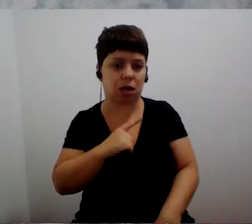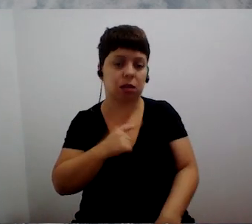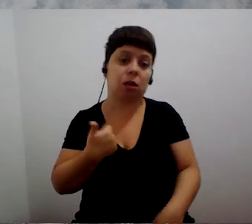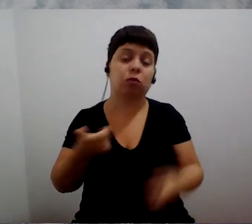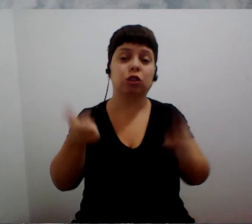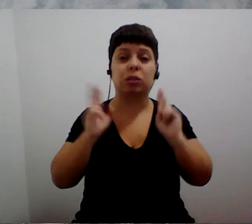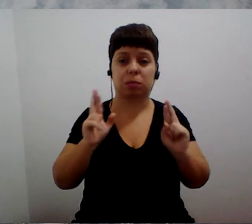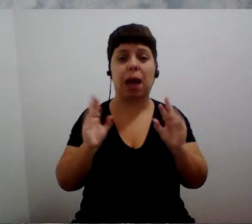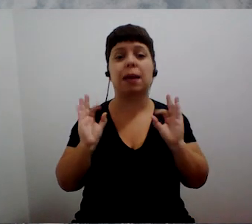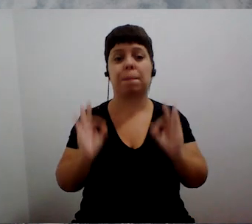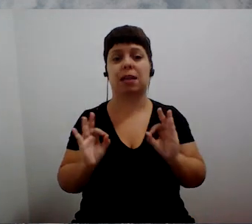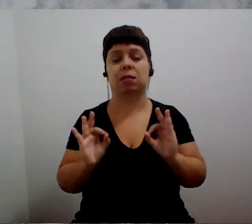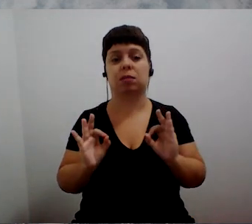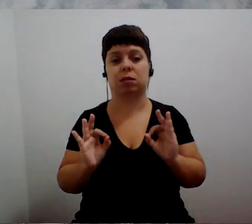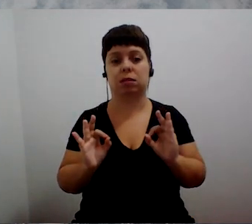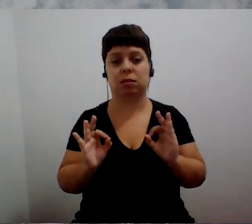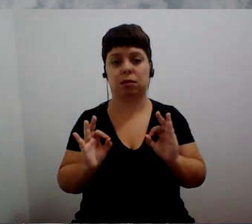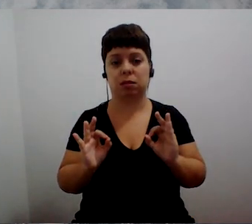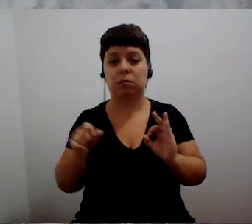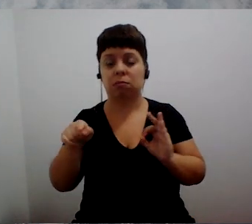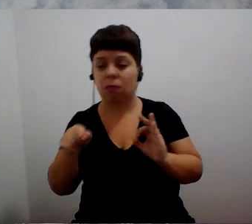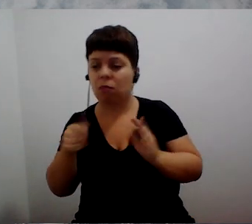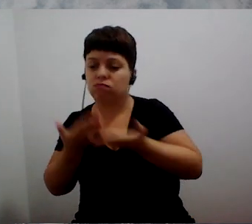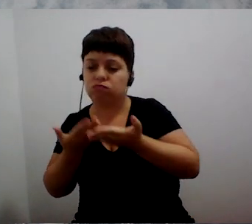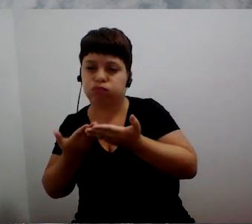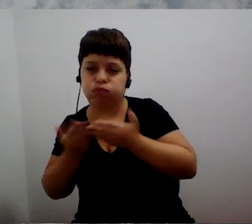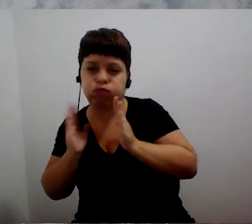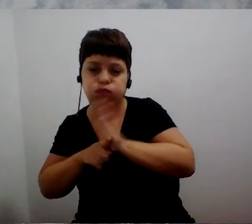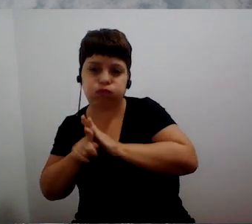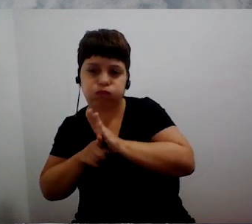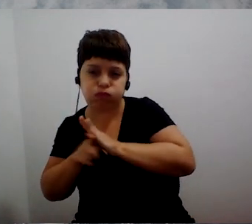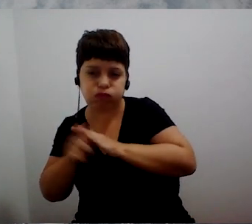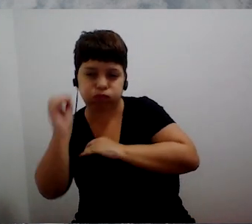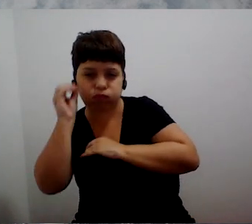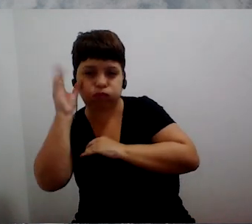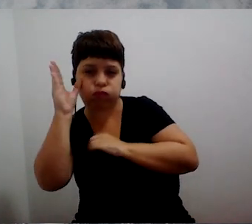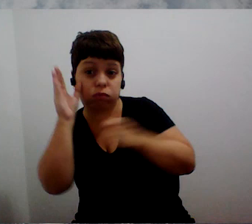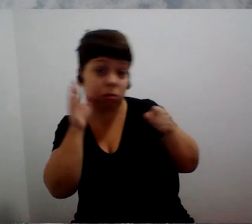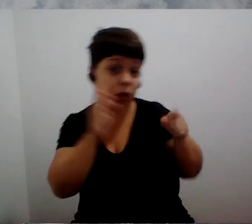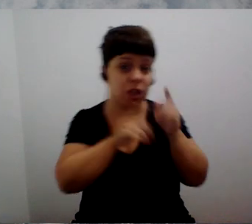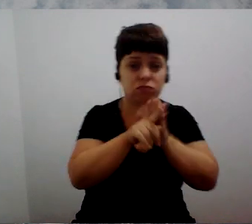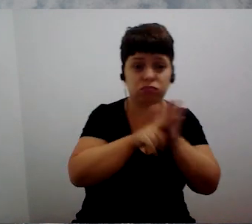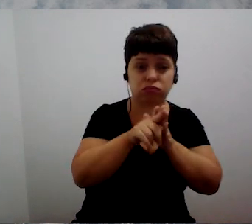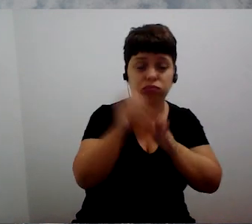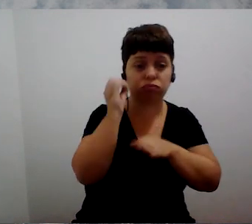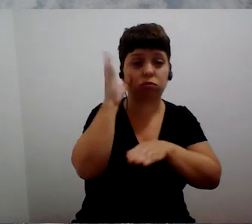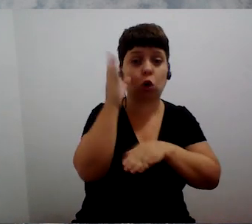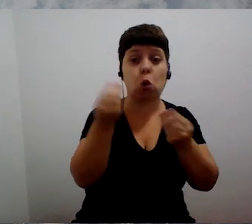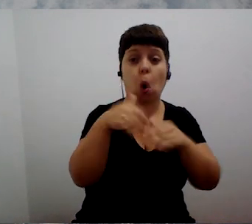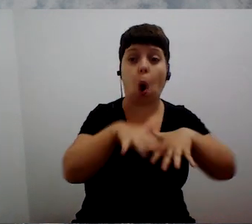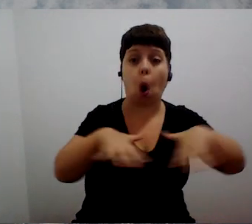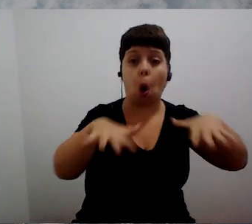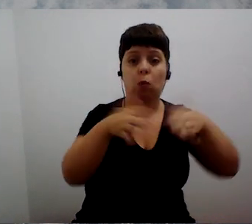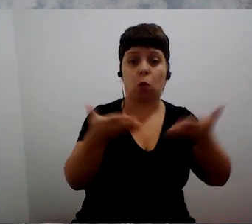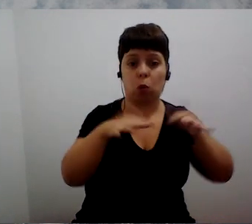really that the result of our expertise in plastic and your expertise in knowing the situation of the